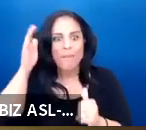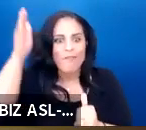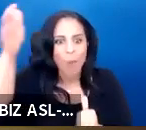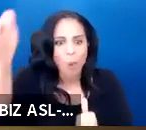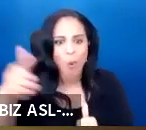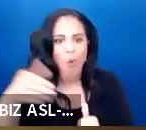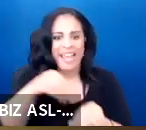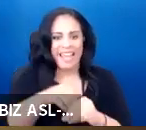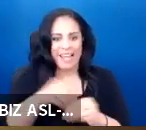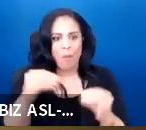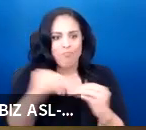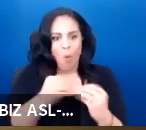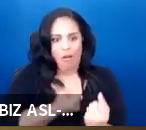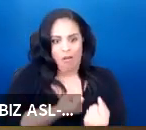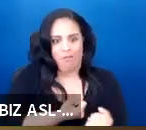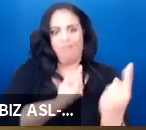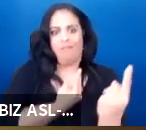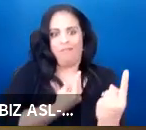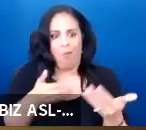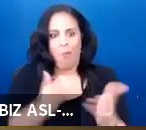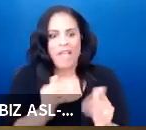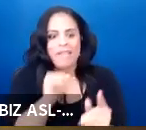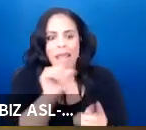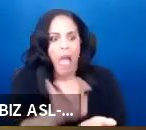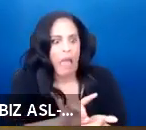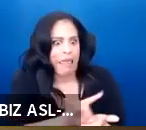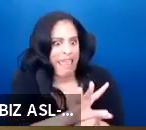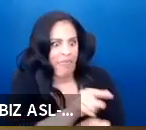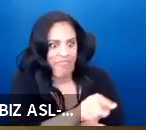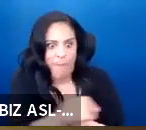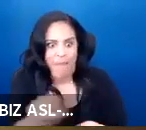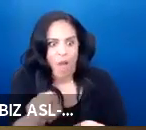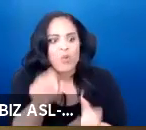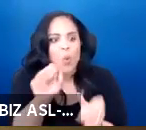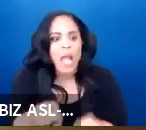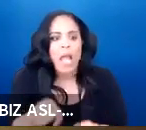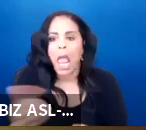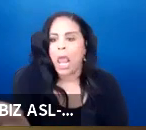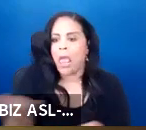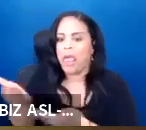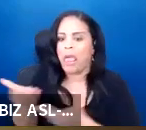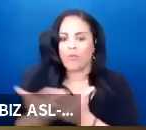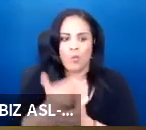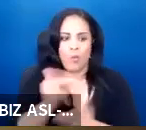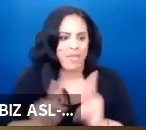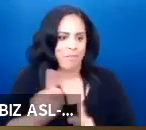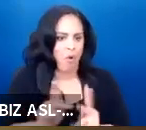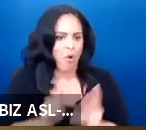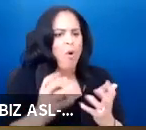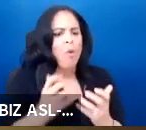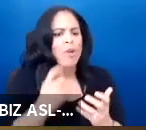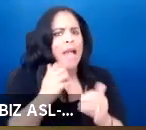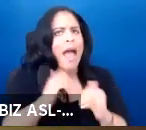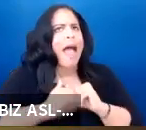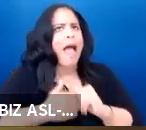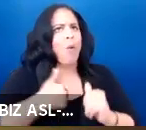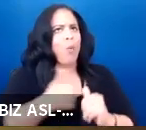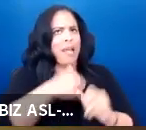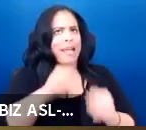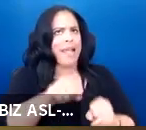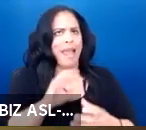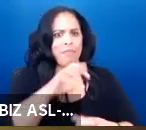empathetic ways. That's not about kicking some people out so that we can make room for the new people, but to say, how do we all want to be part of this